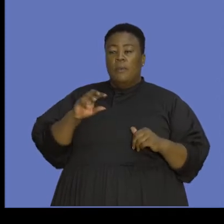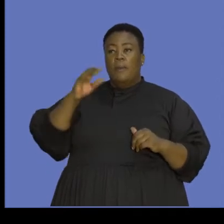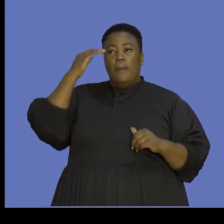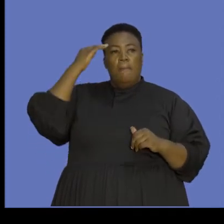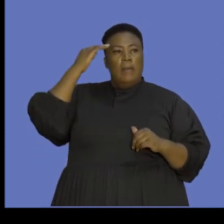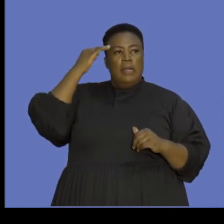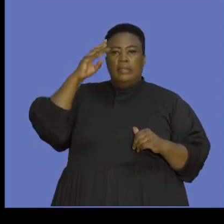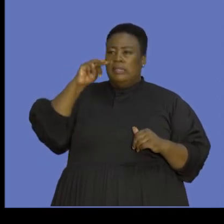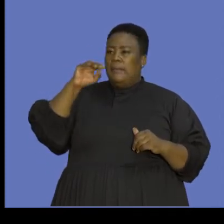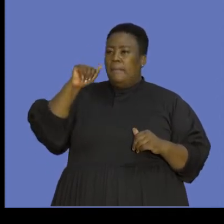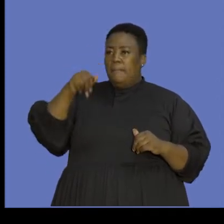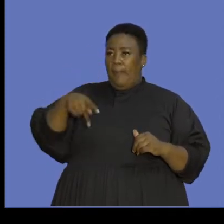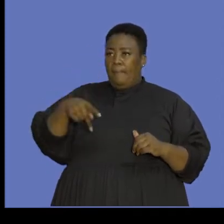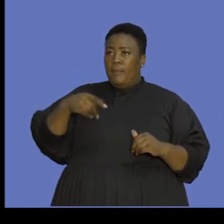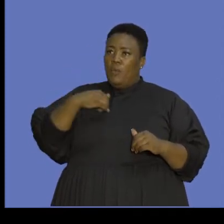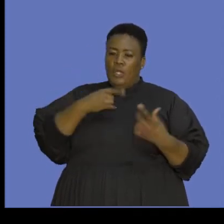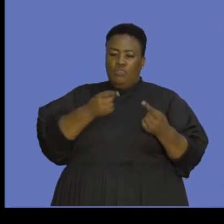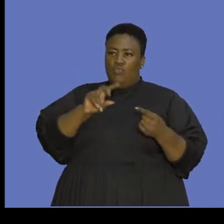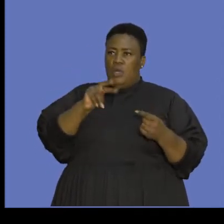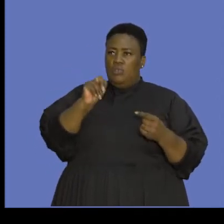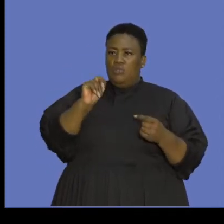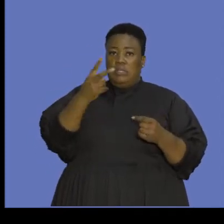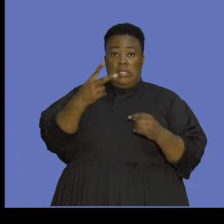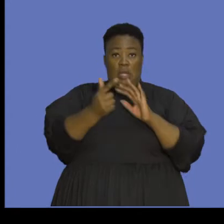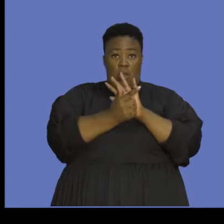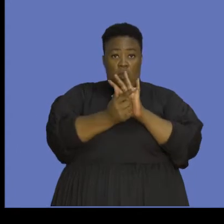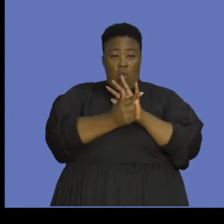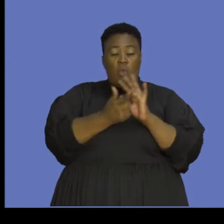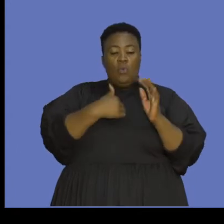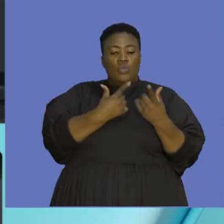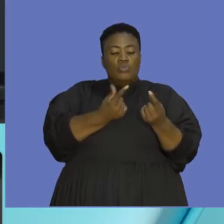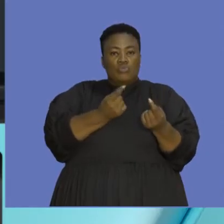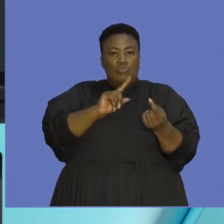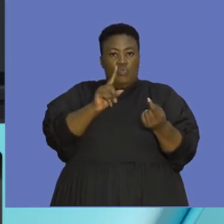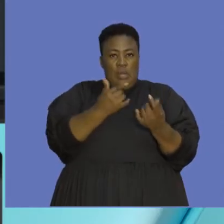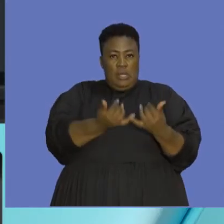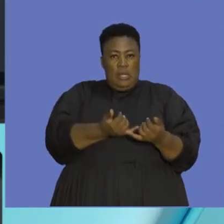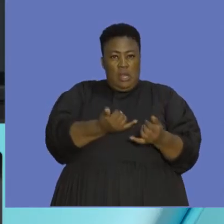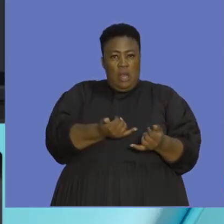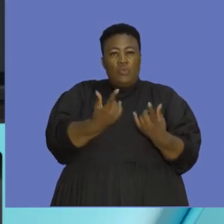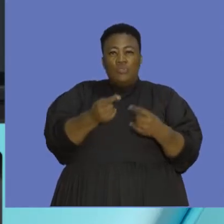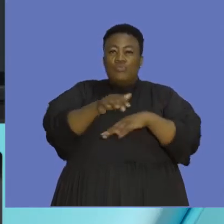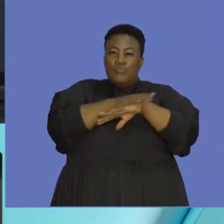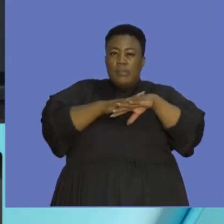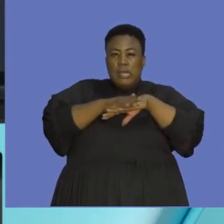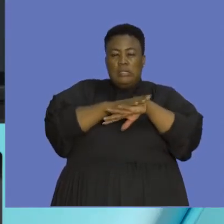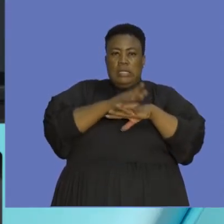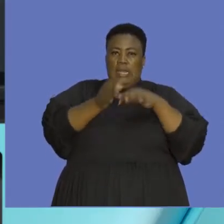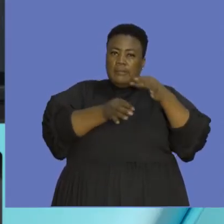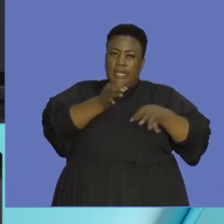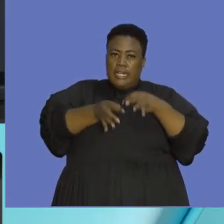concepts, we've been looking at Newton's second law, all right? And what we've done now is we've done basic explanations of